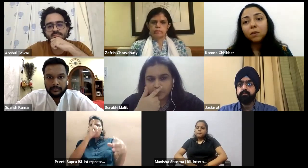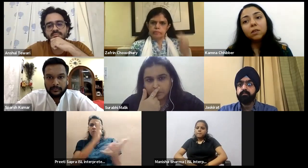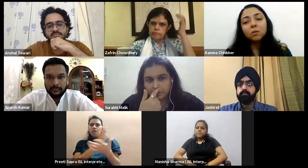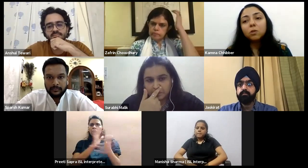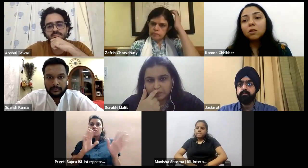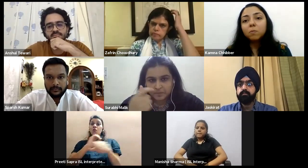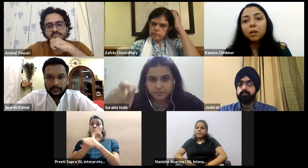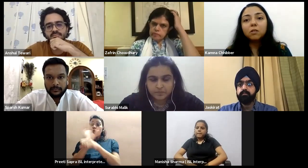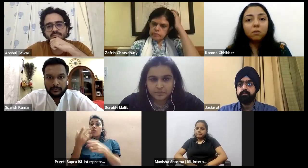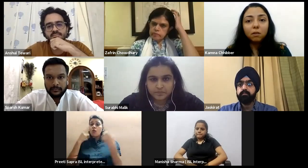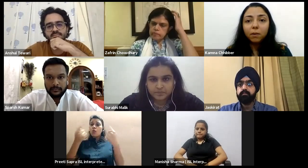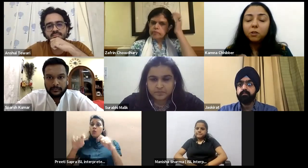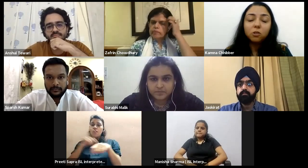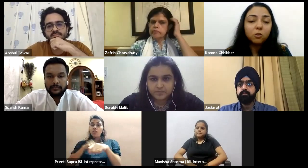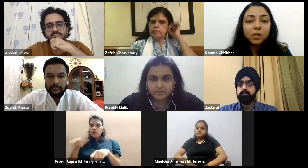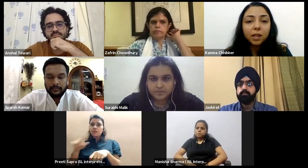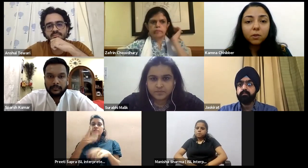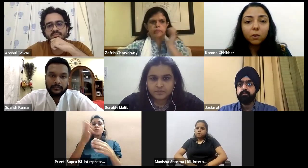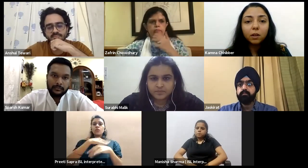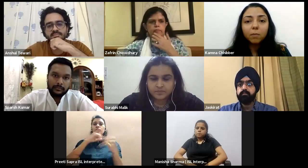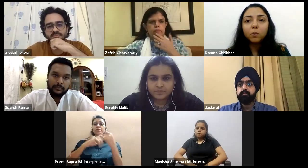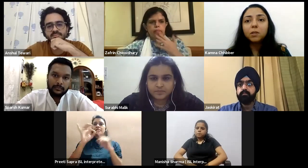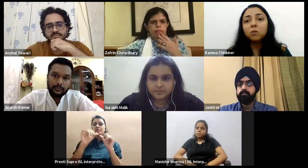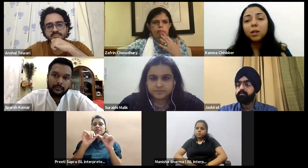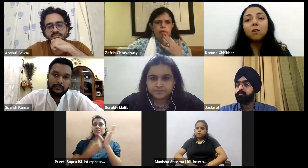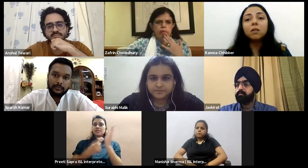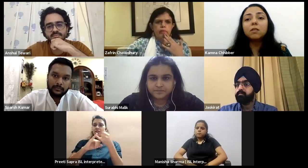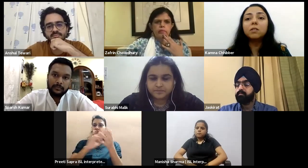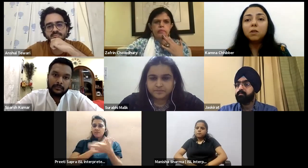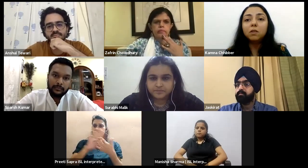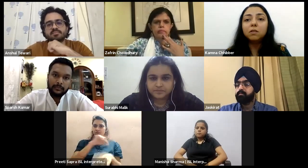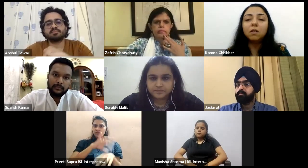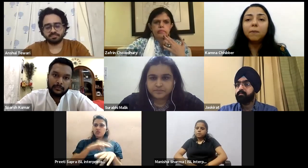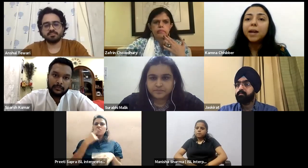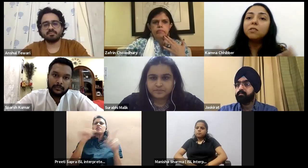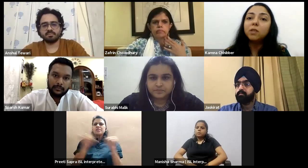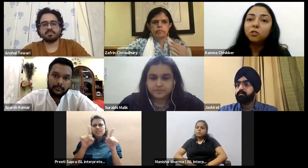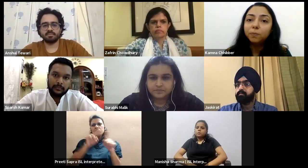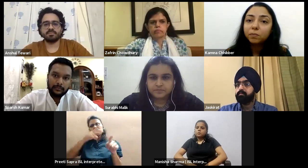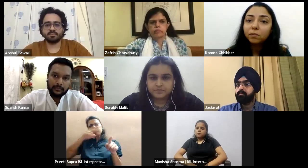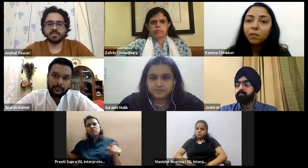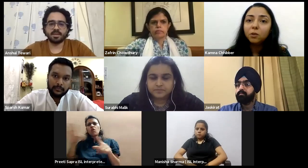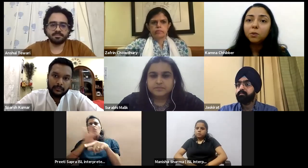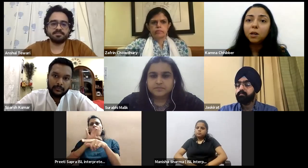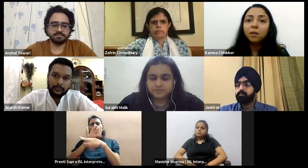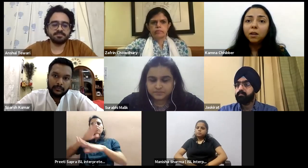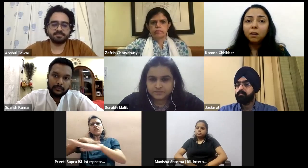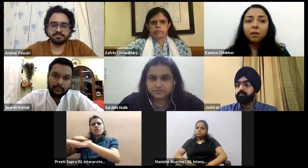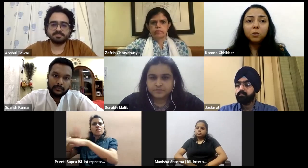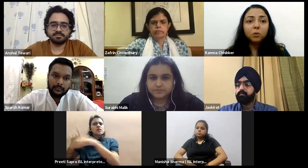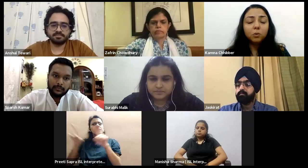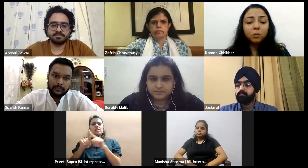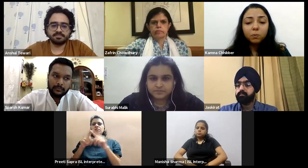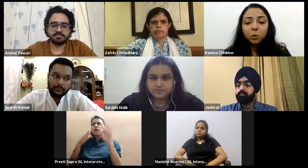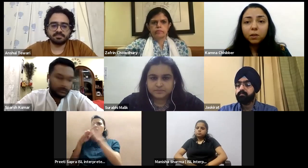pandemic, one of the things that Dr. Sparsh, Anshul, you yourself were talking about, was so many doctors experienced isolation.